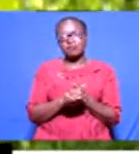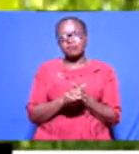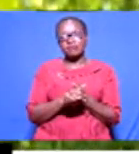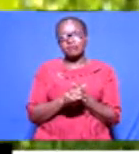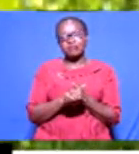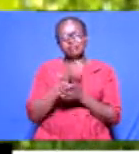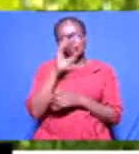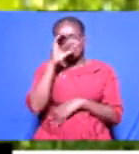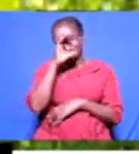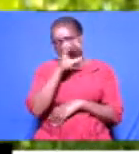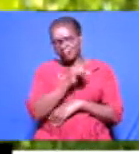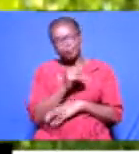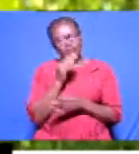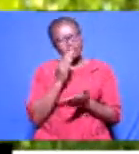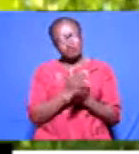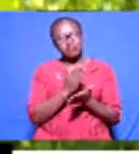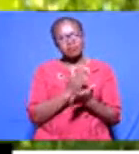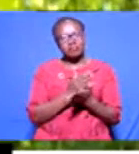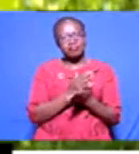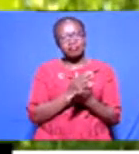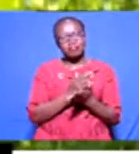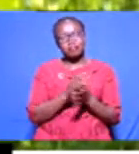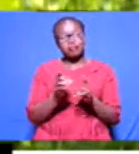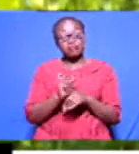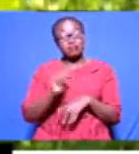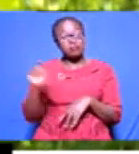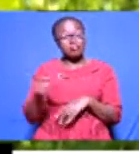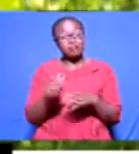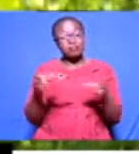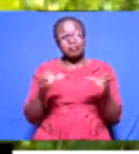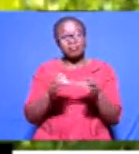tutamumiss tena hata kwa golf club huko Nyeri.